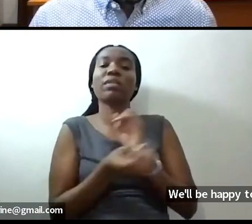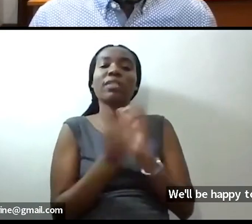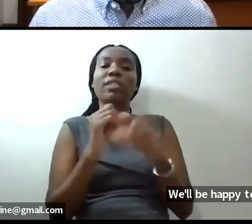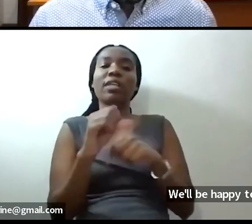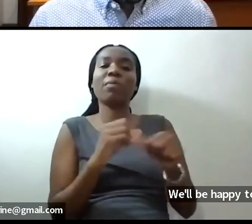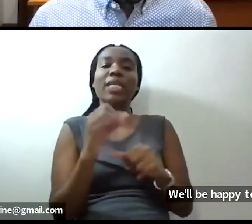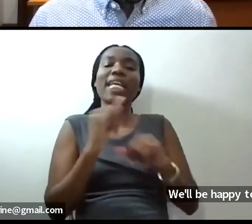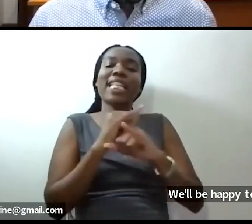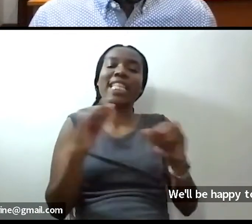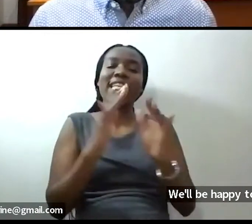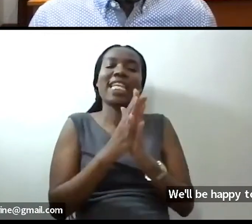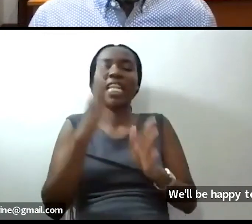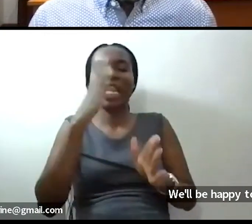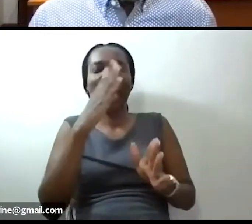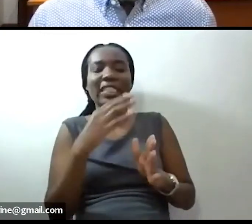dirty price.